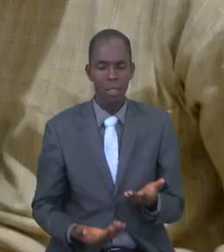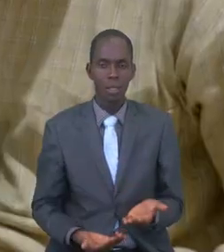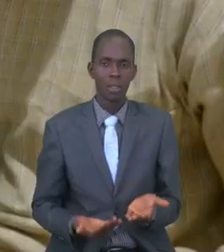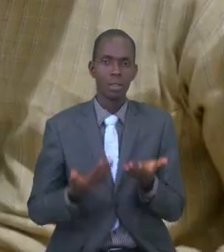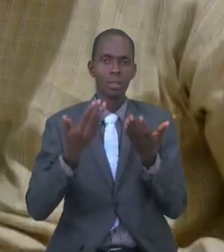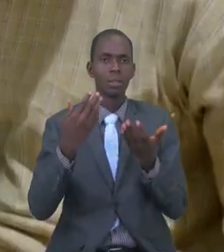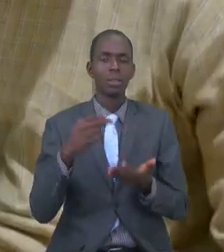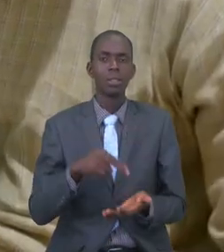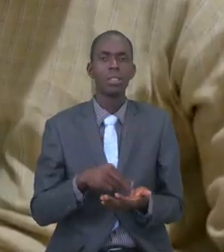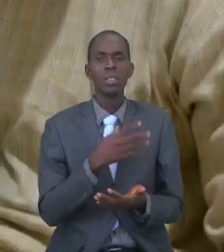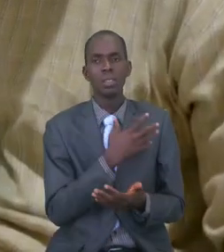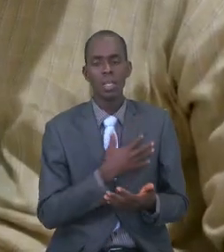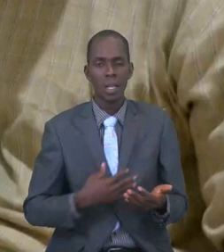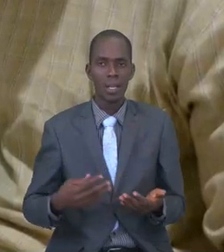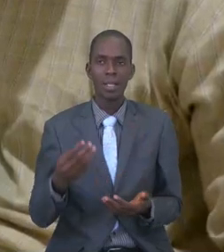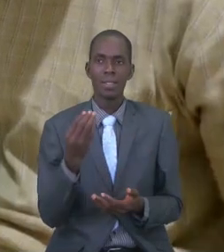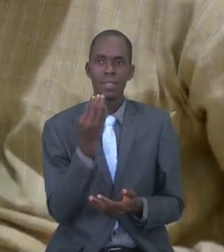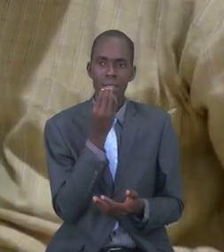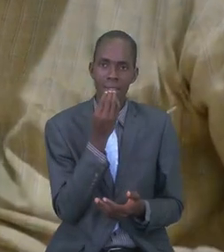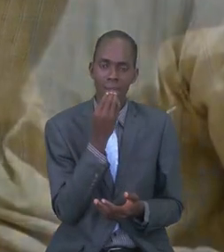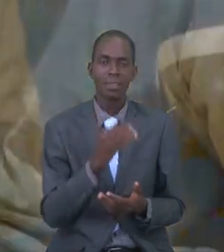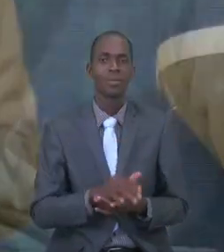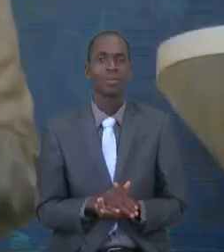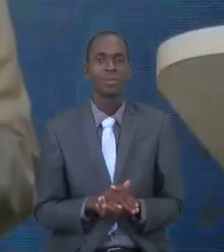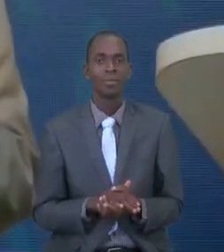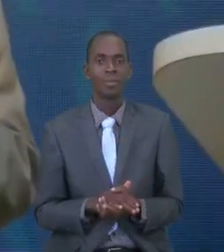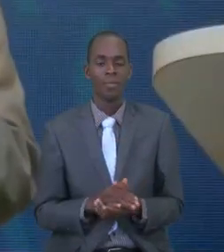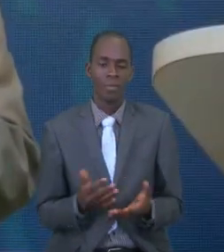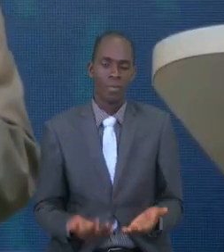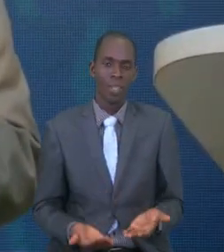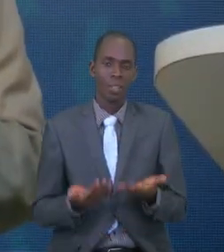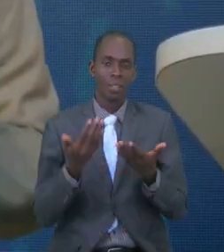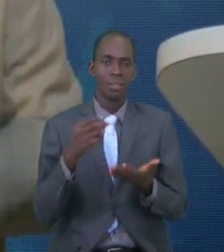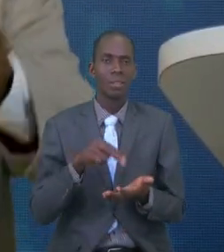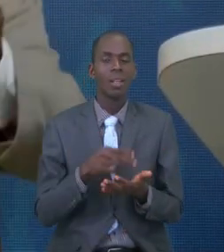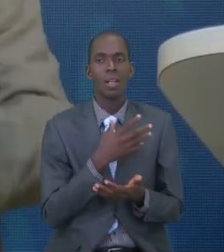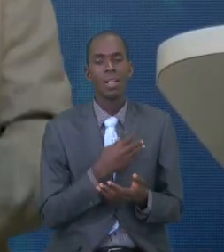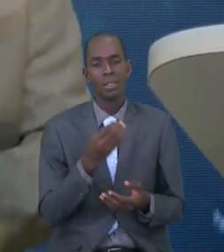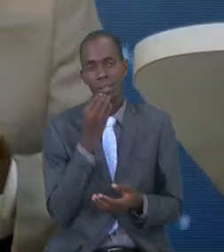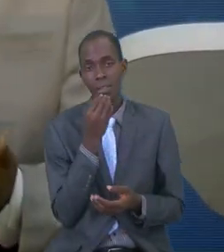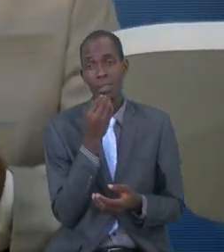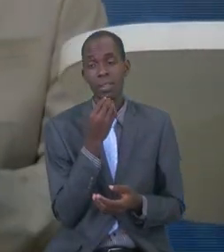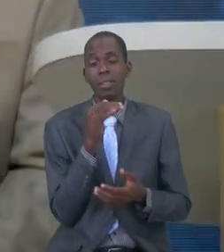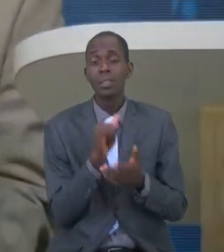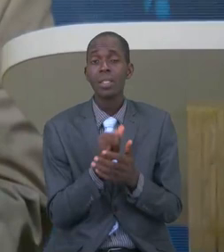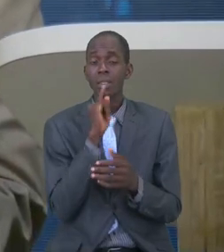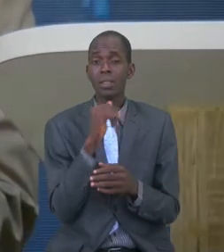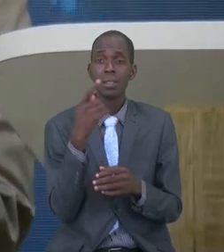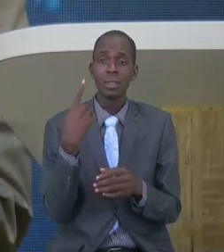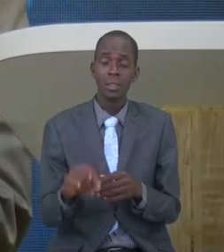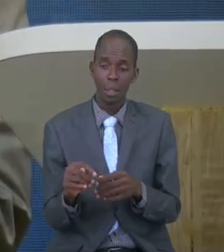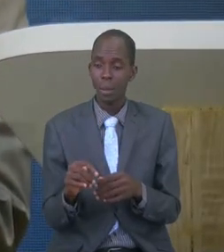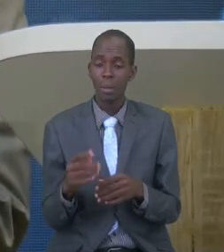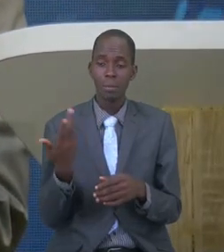arise and eat. Arise and eat. That's the messenger from